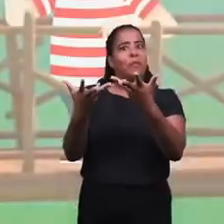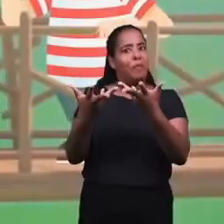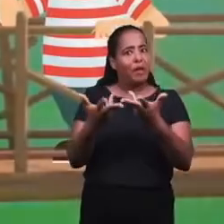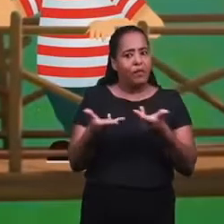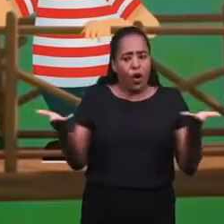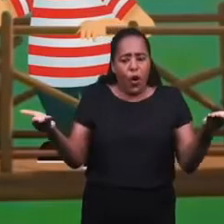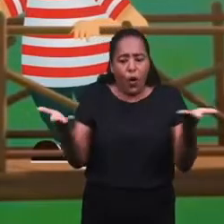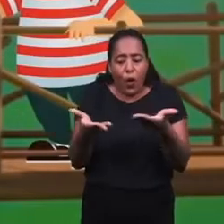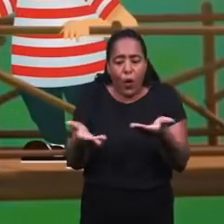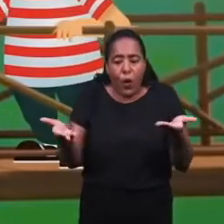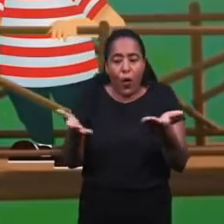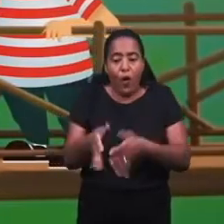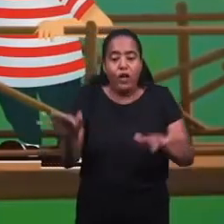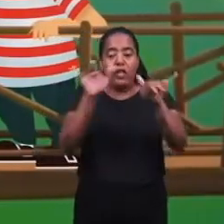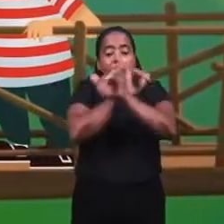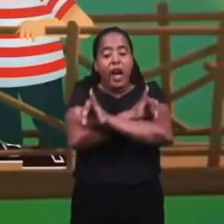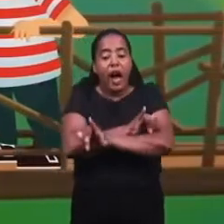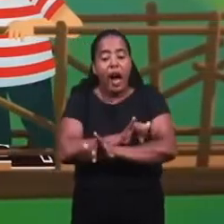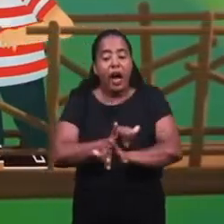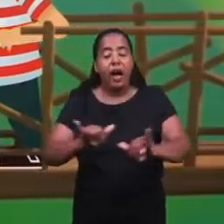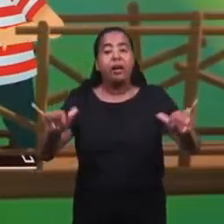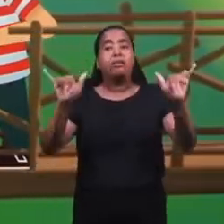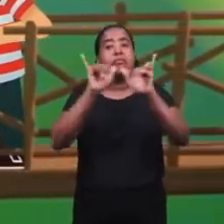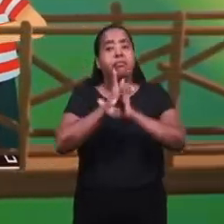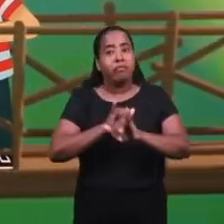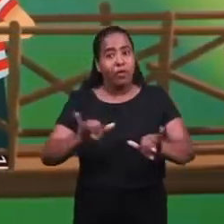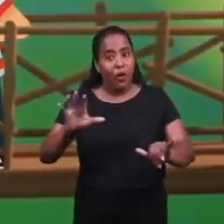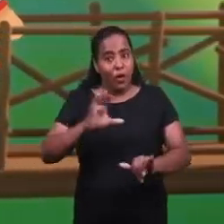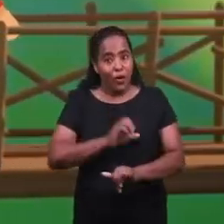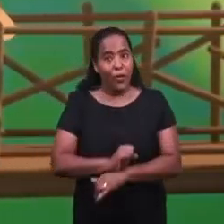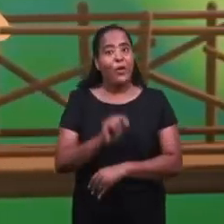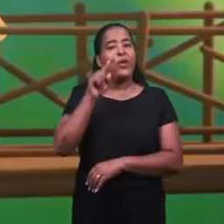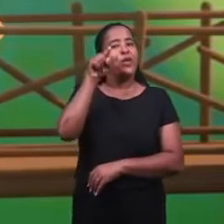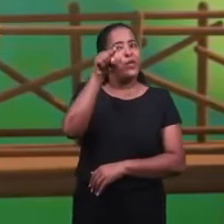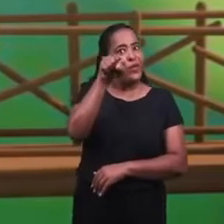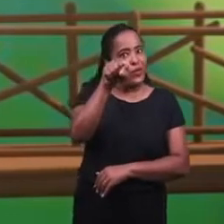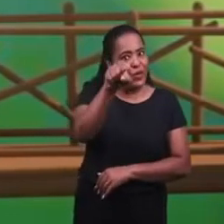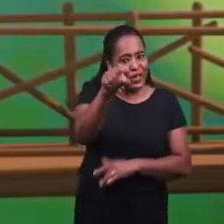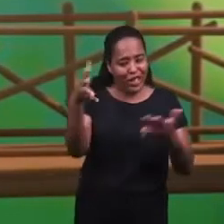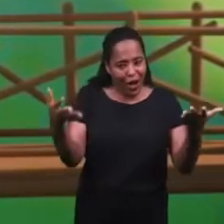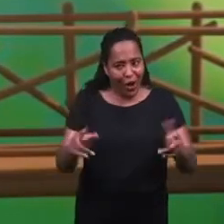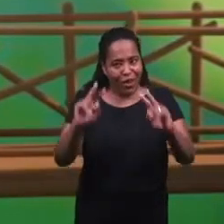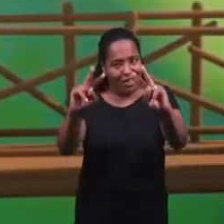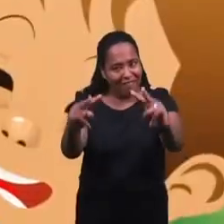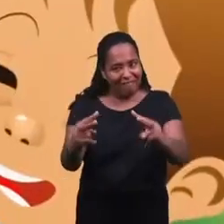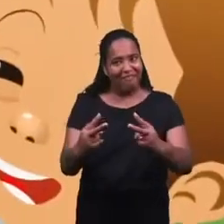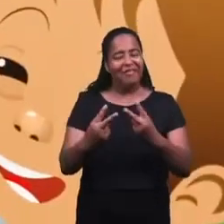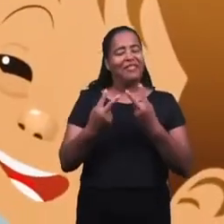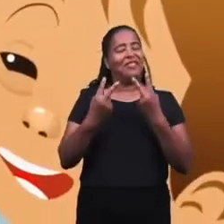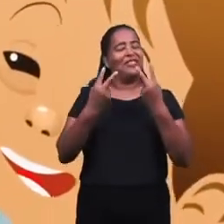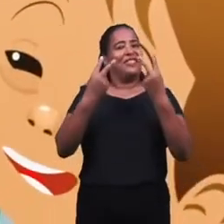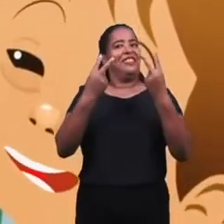How amazing it is to announce this love for you that are here today.